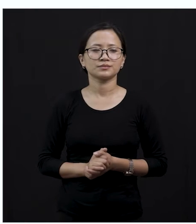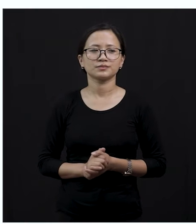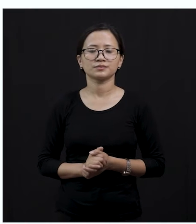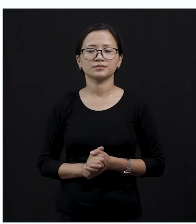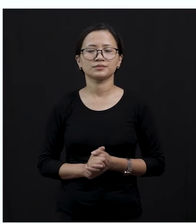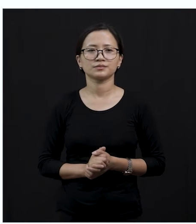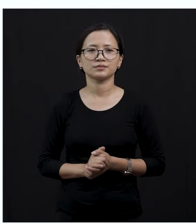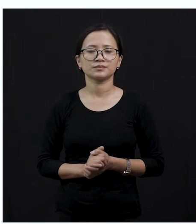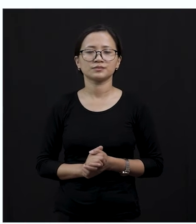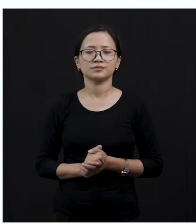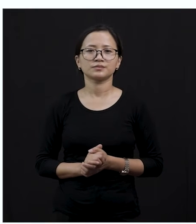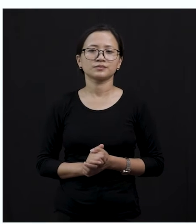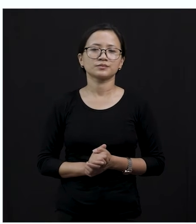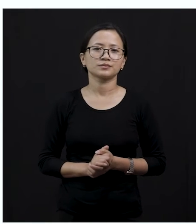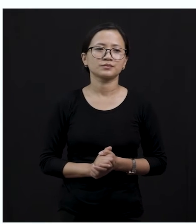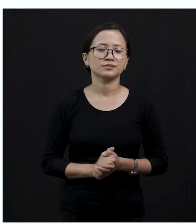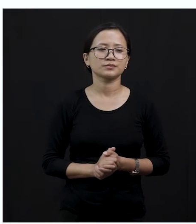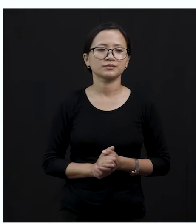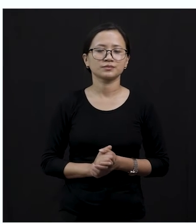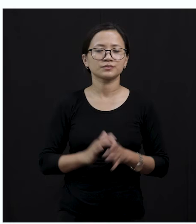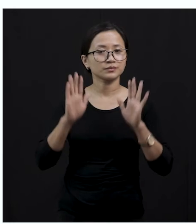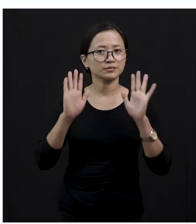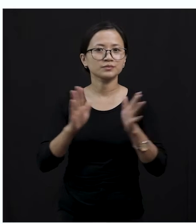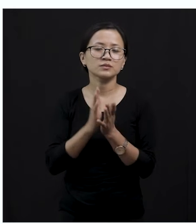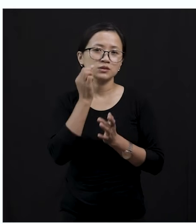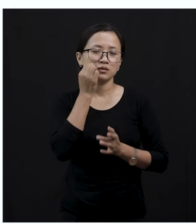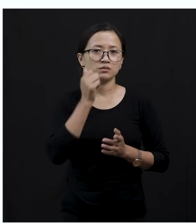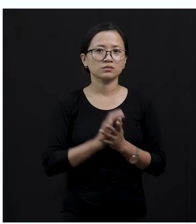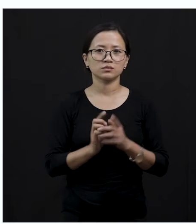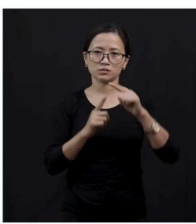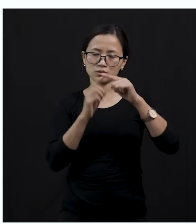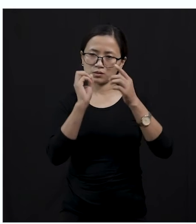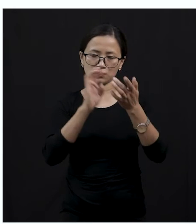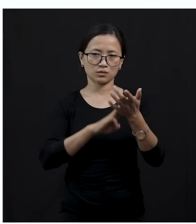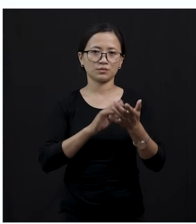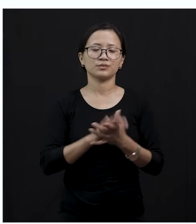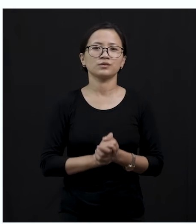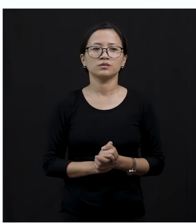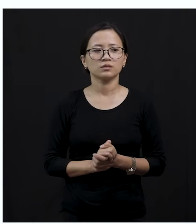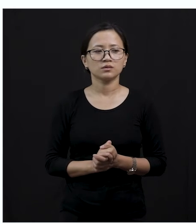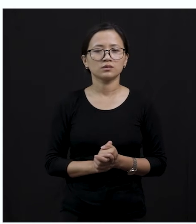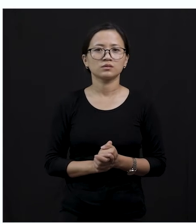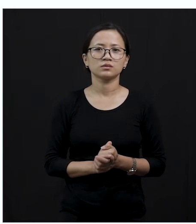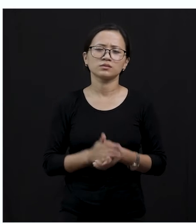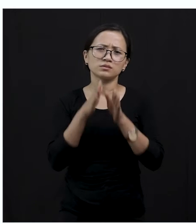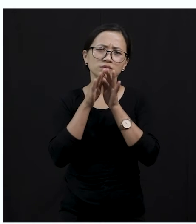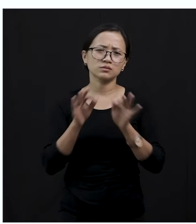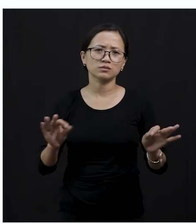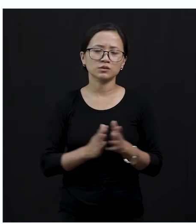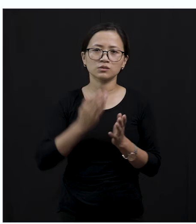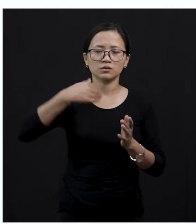about ascending and descending. Let's say we have a boy Tom who is